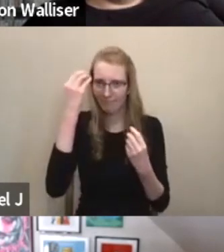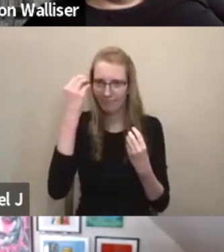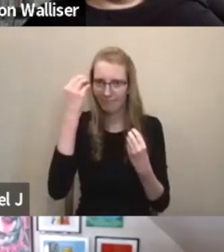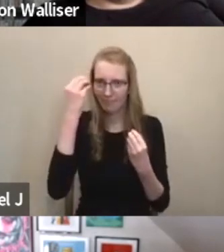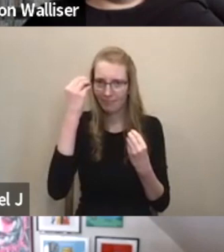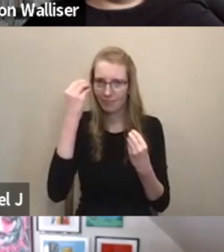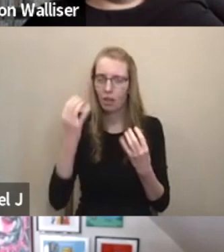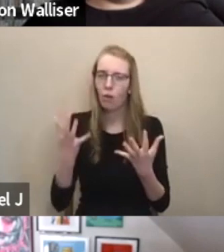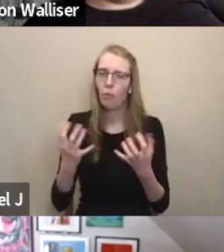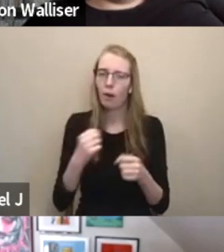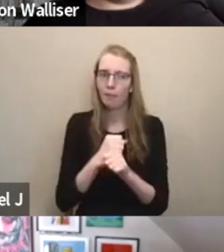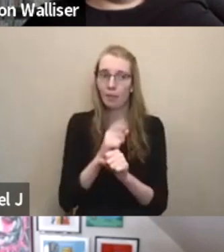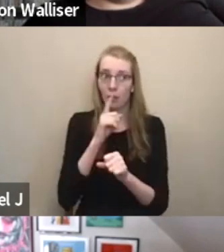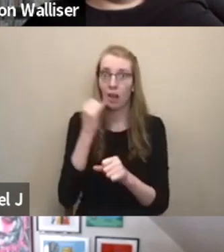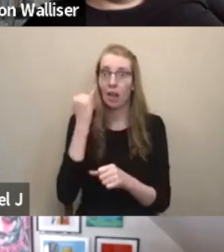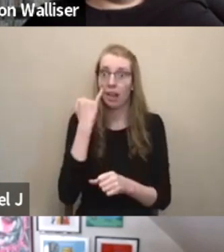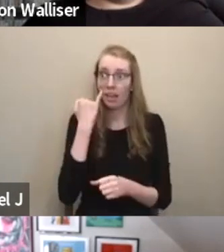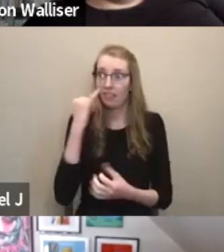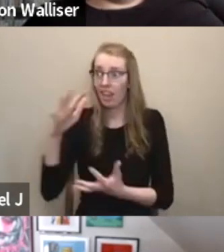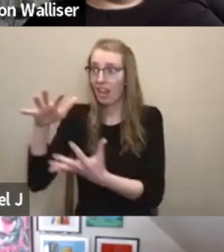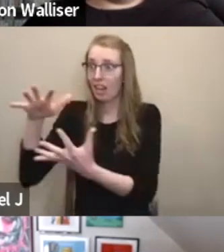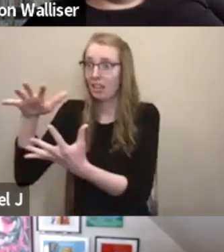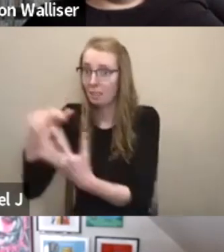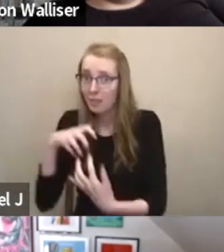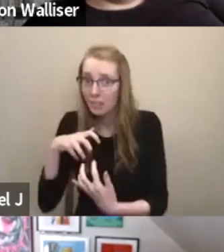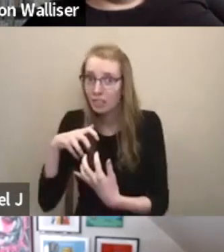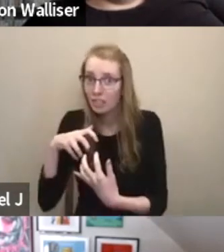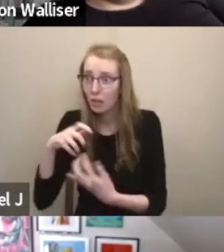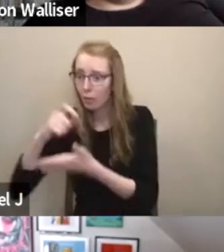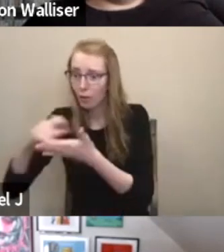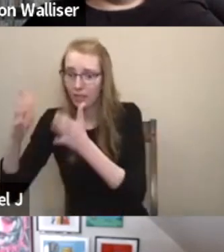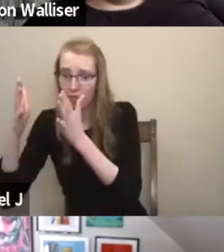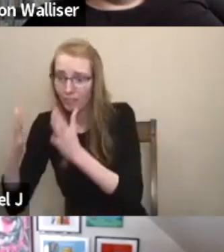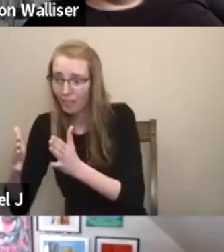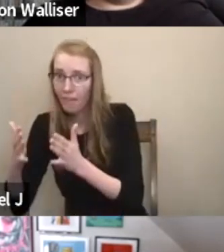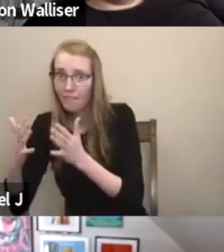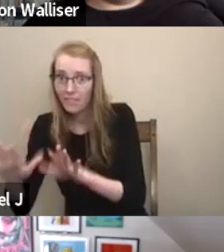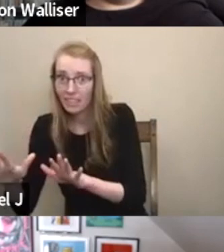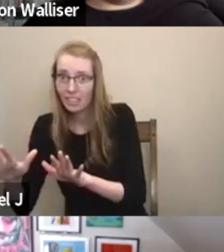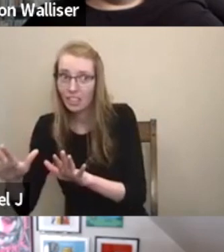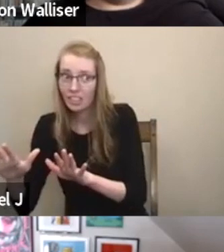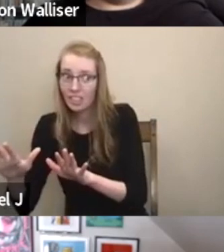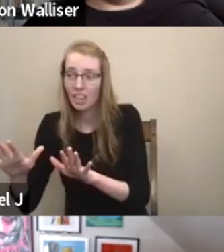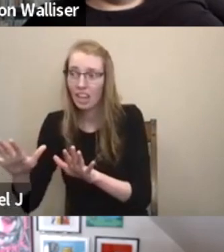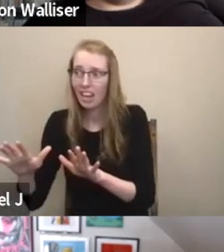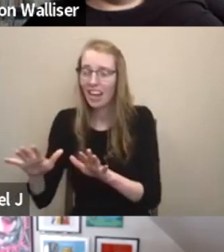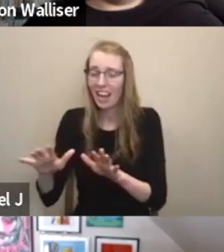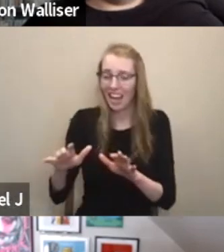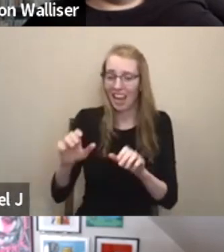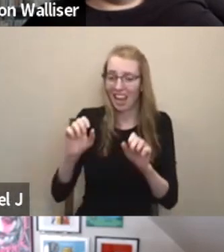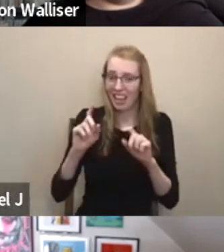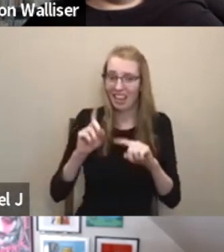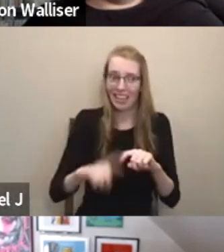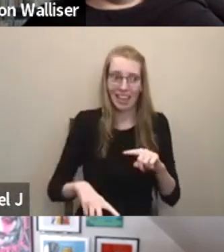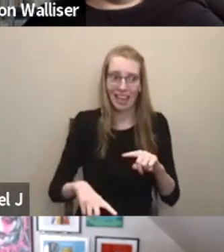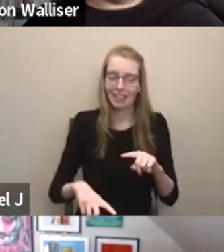can't commit to, because the development process can be long. It can take years. It takes money to